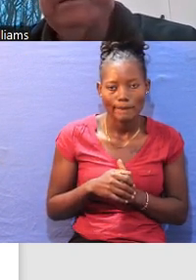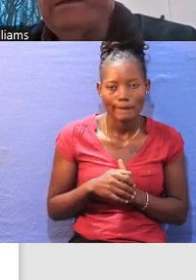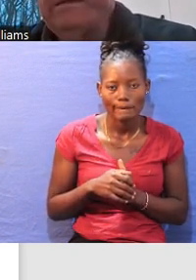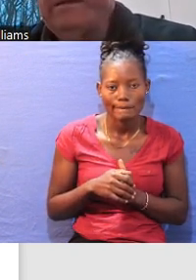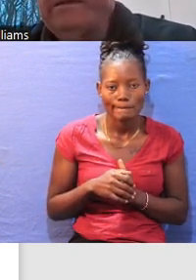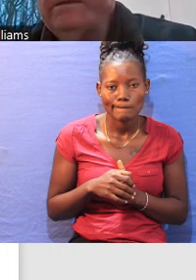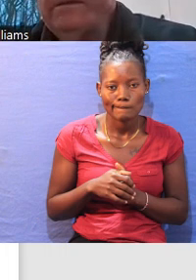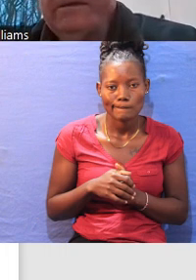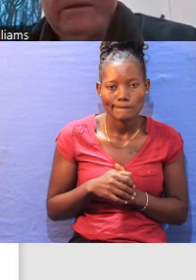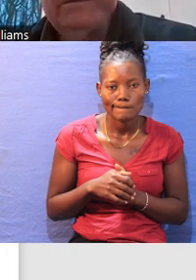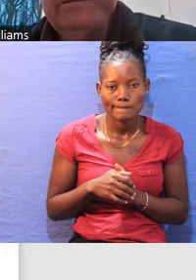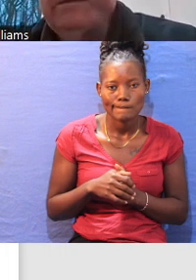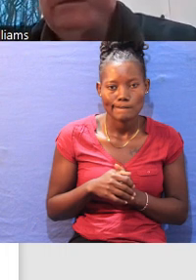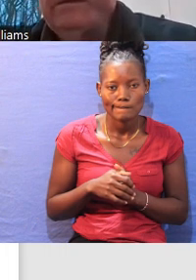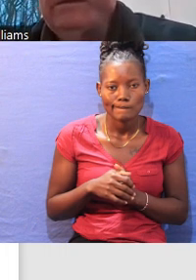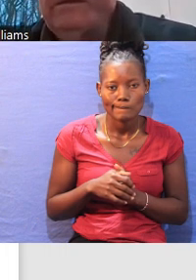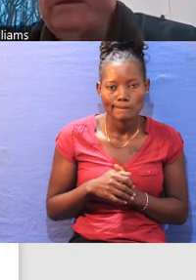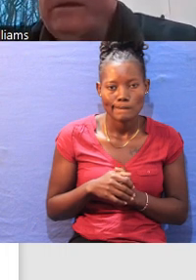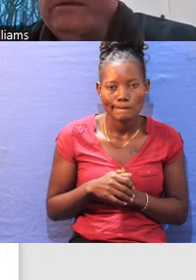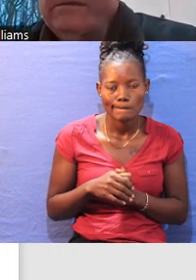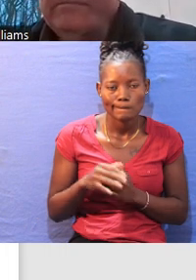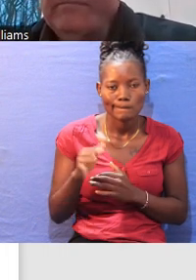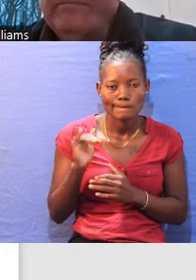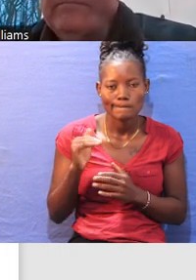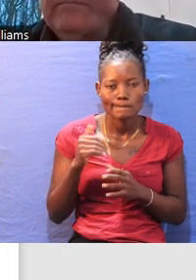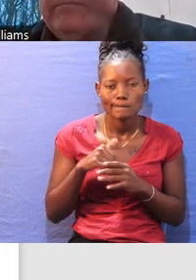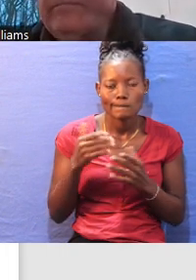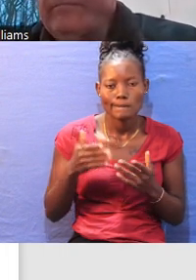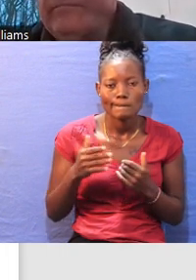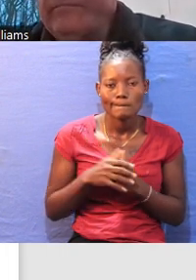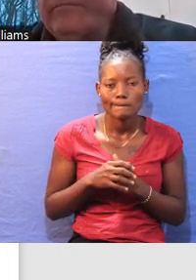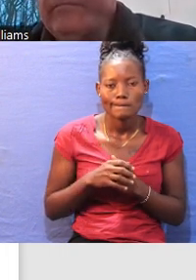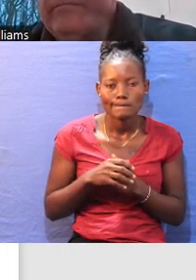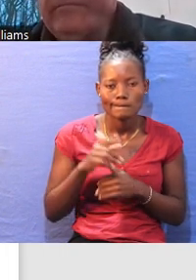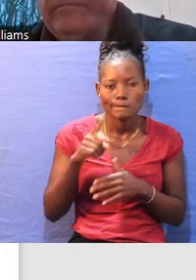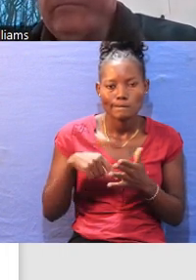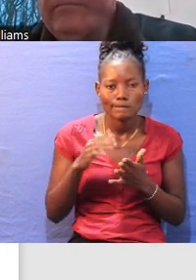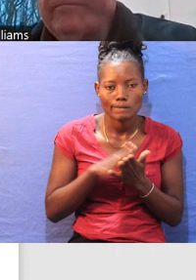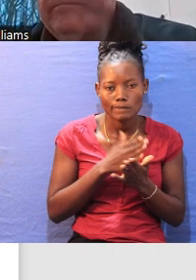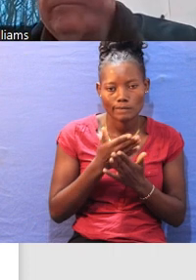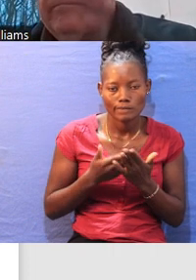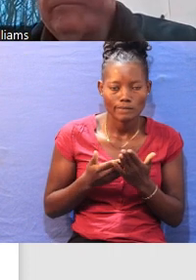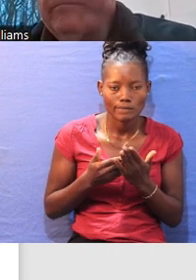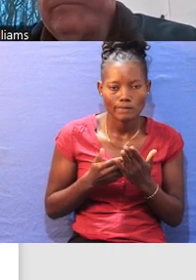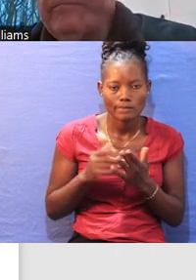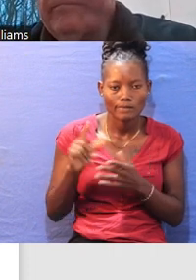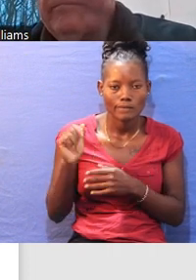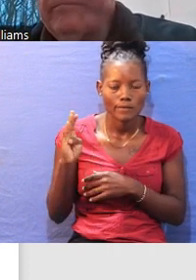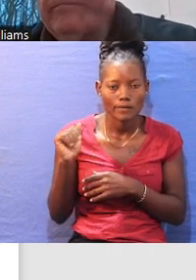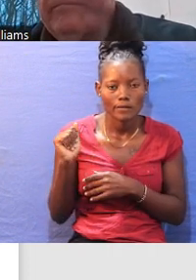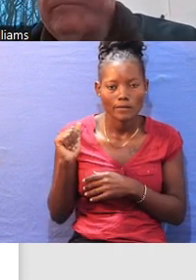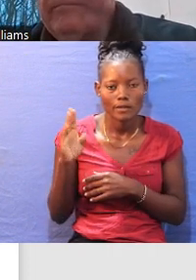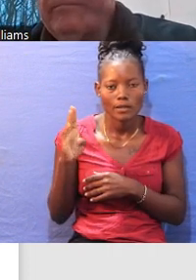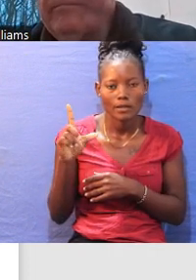Milt, there's a question here from Harrison that says, where does a player like LeBron James lie for a